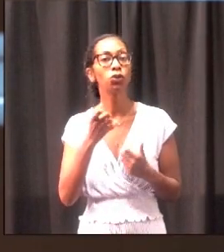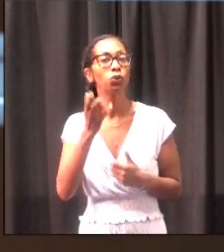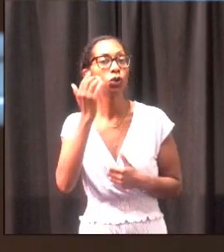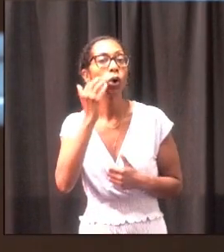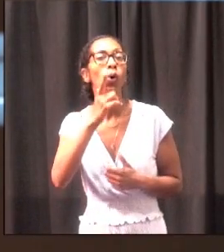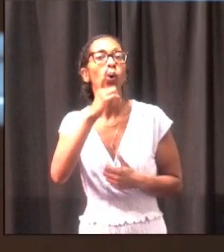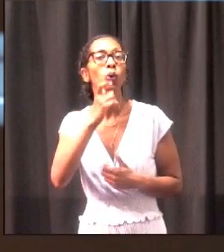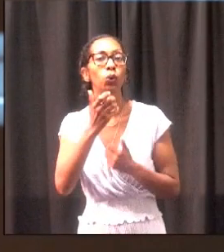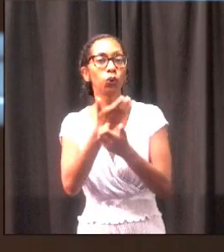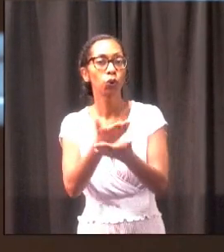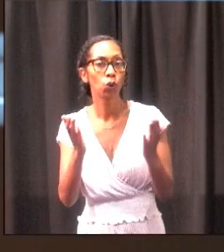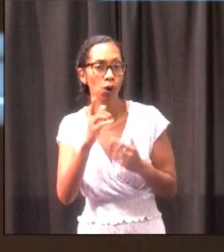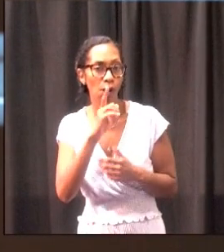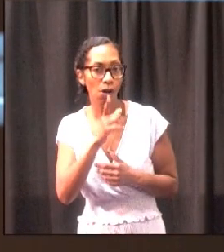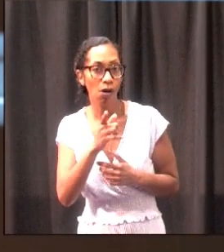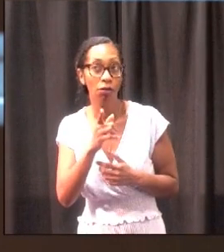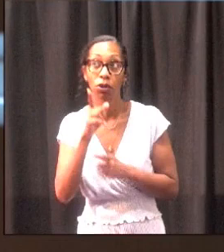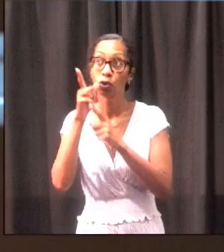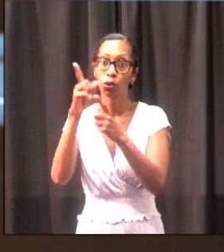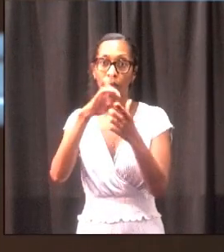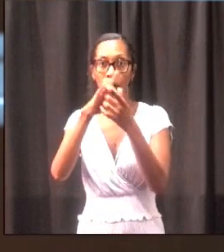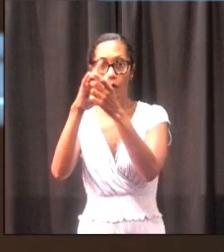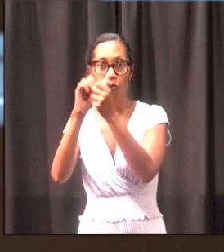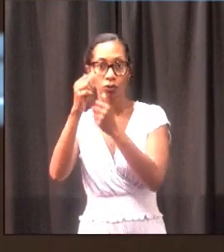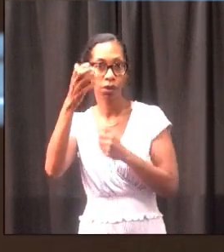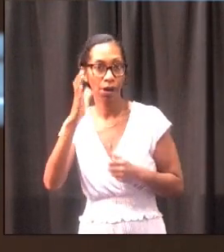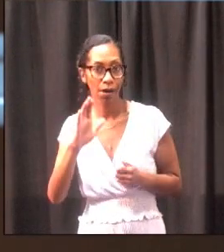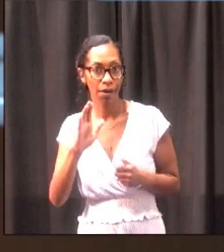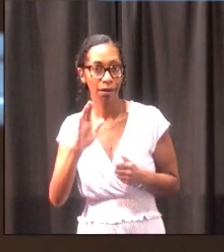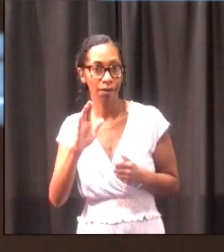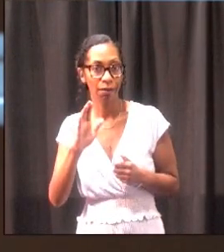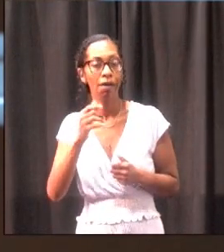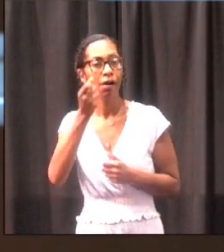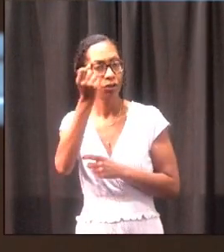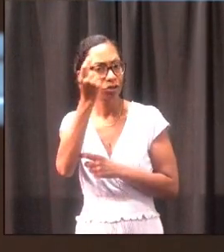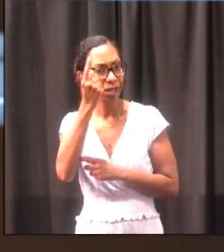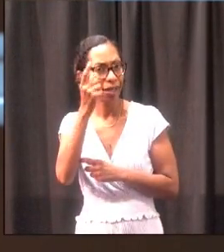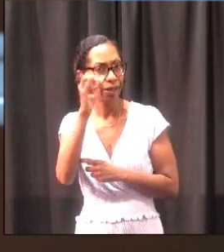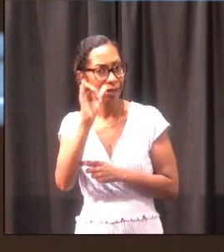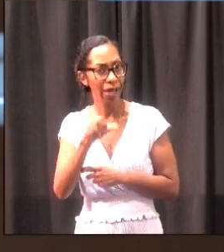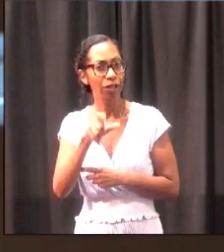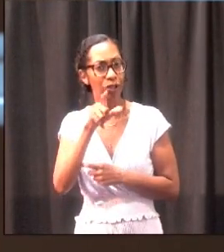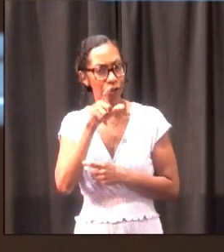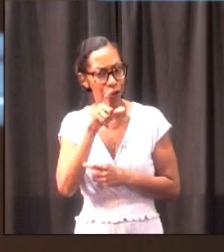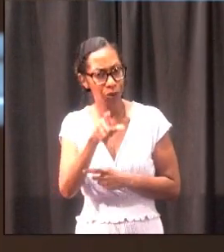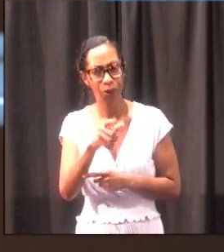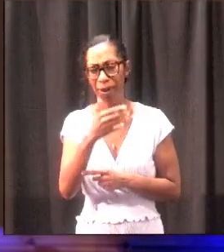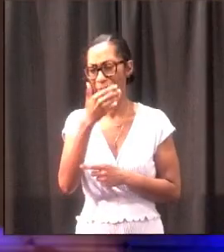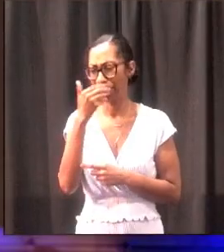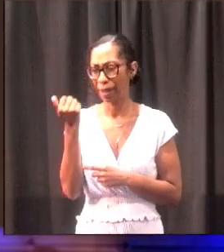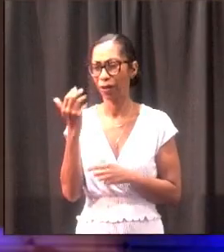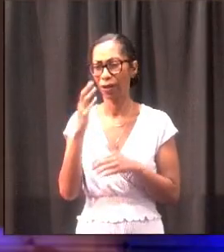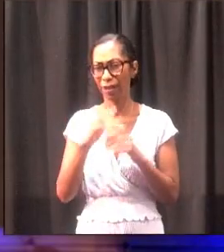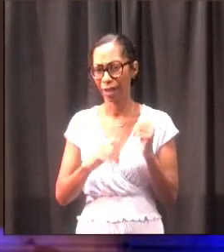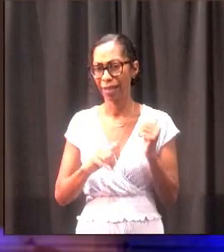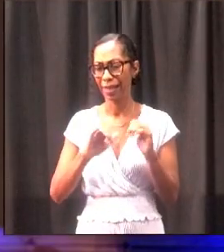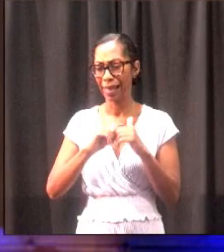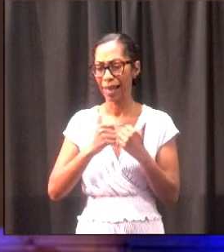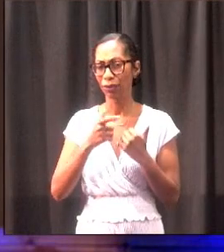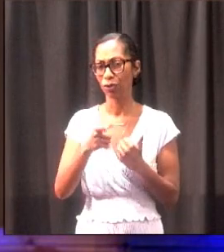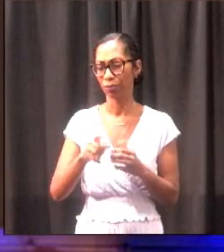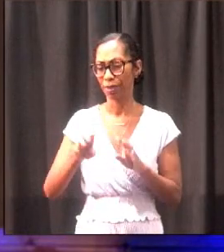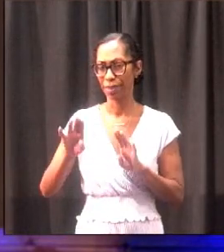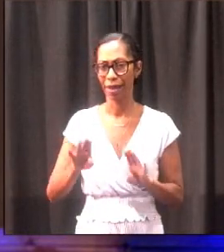whose you are. You need to understand who you are so that you will recognize that, listen, you are better than how you've been